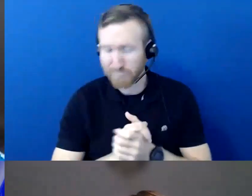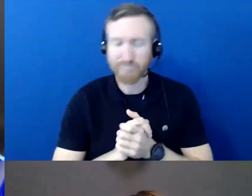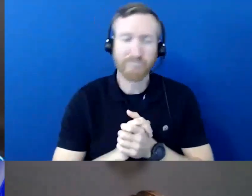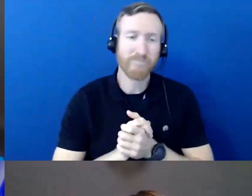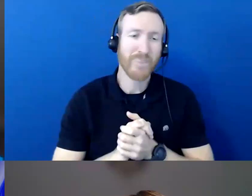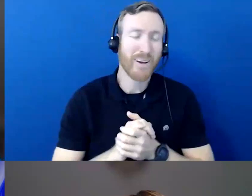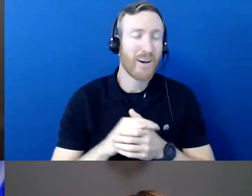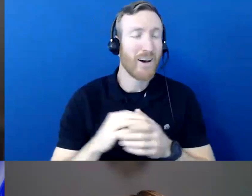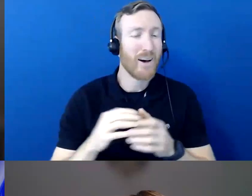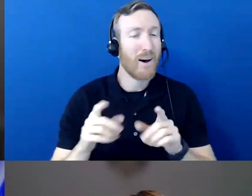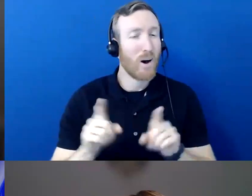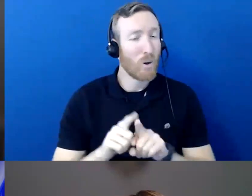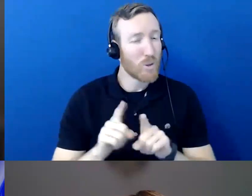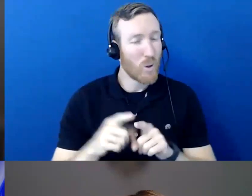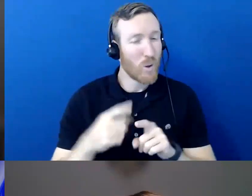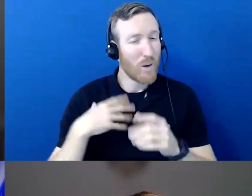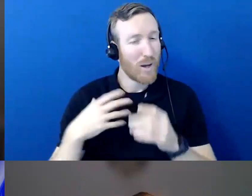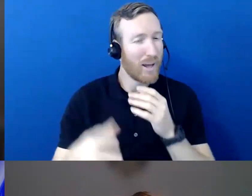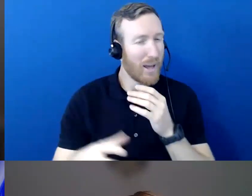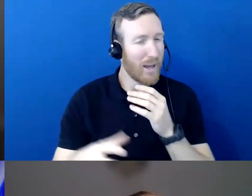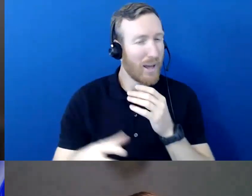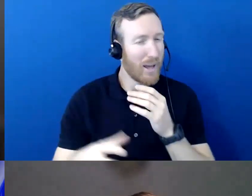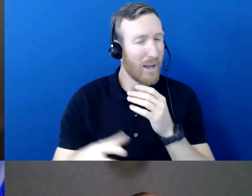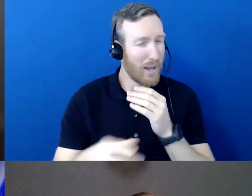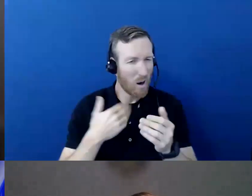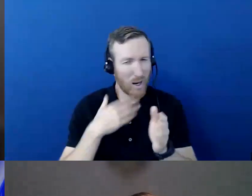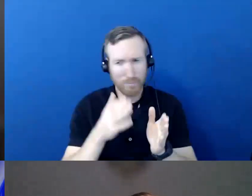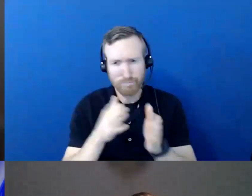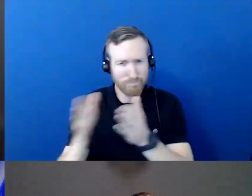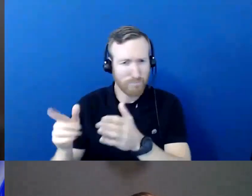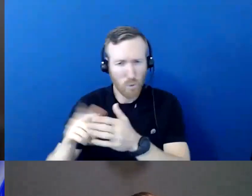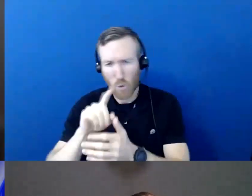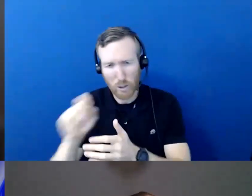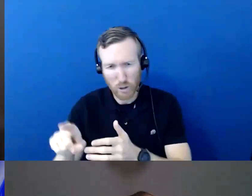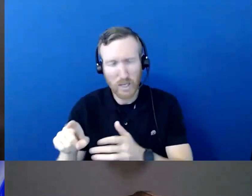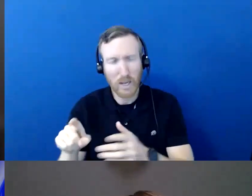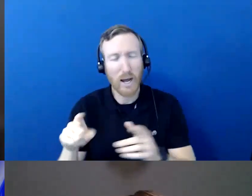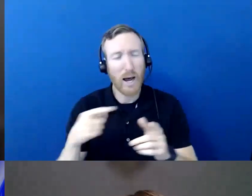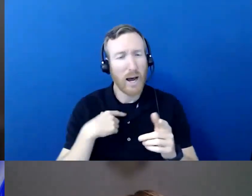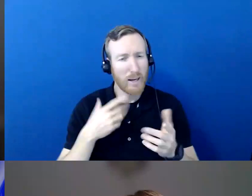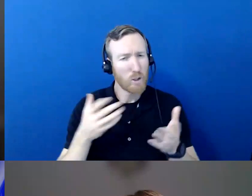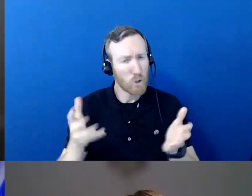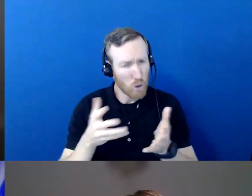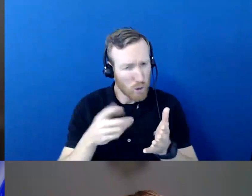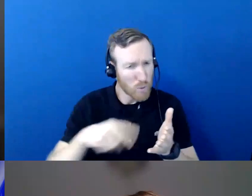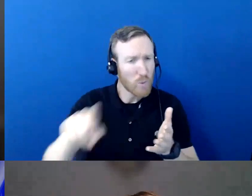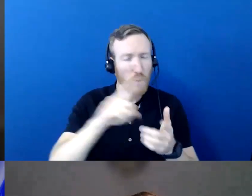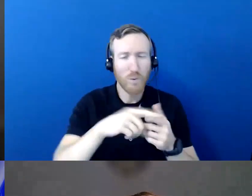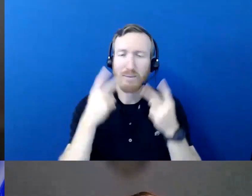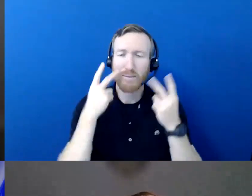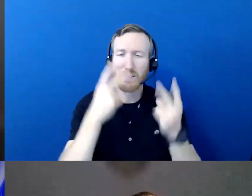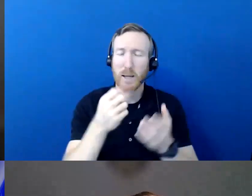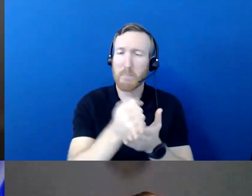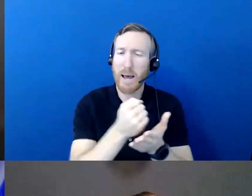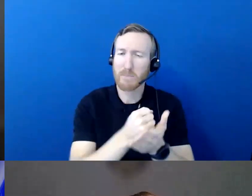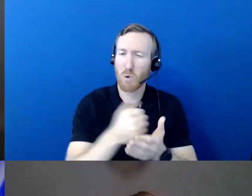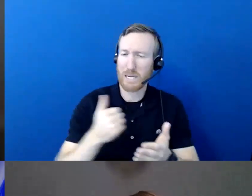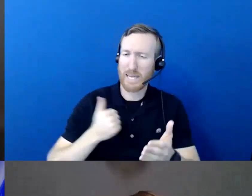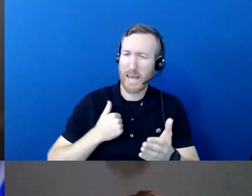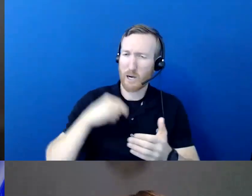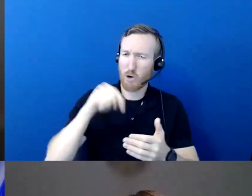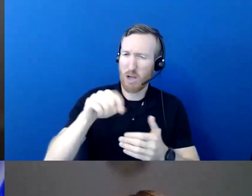before we move on to the questions section, I would encourage everyone to visit our passportcanada.ca